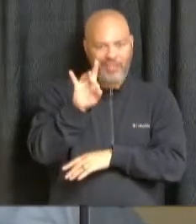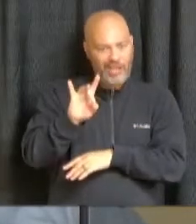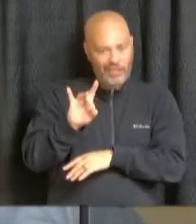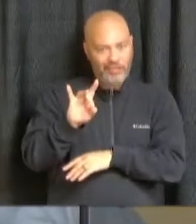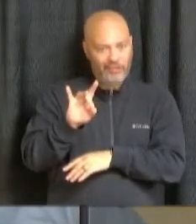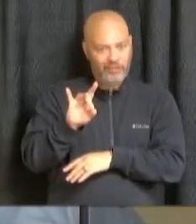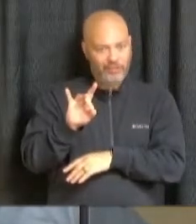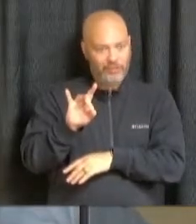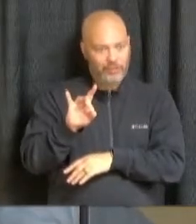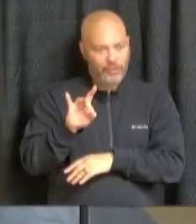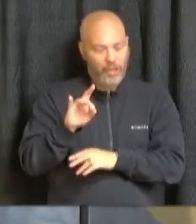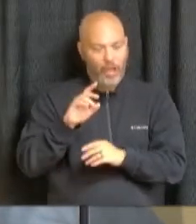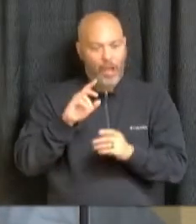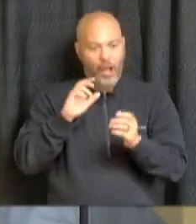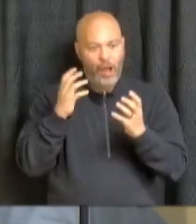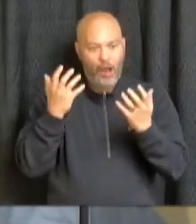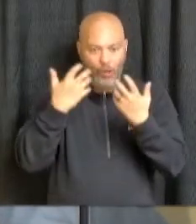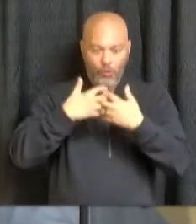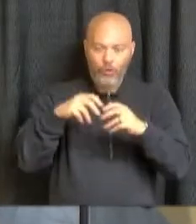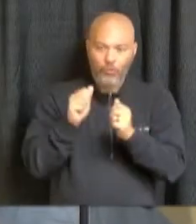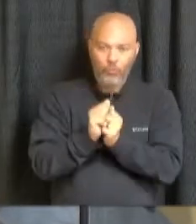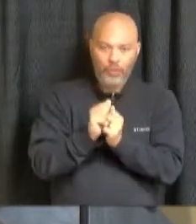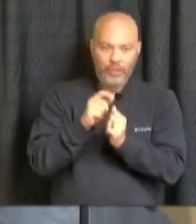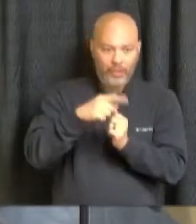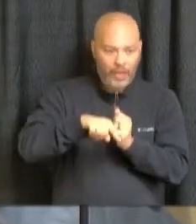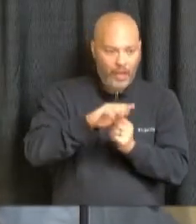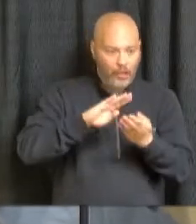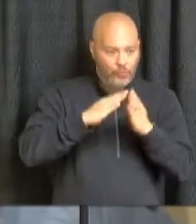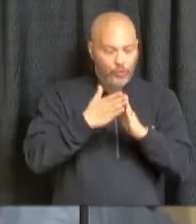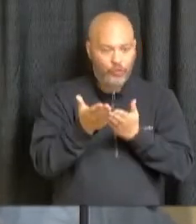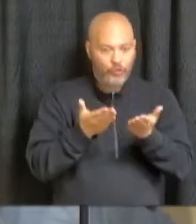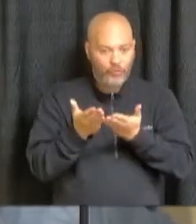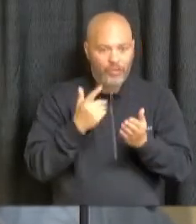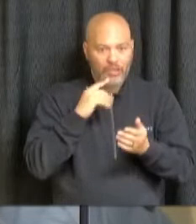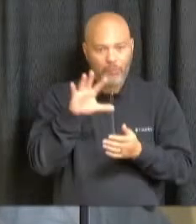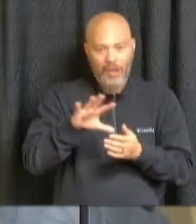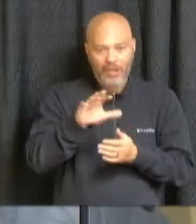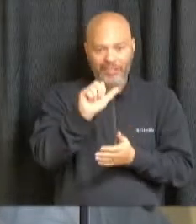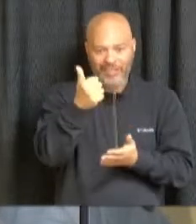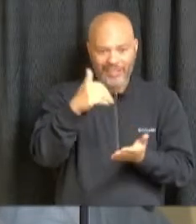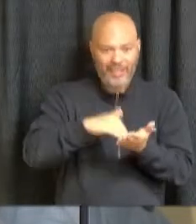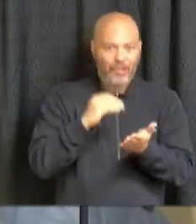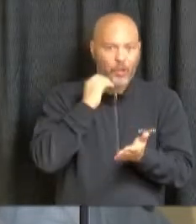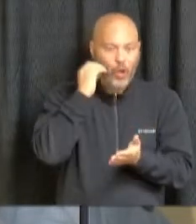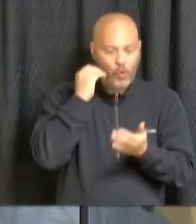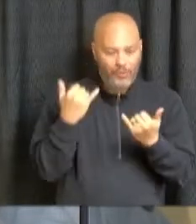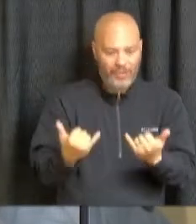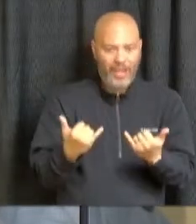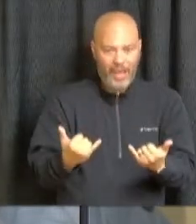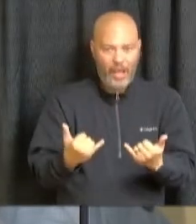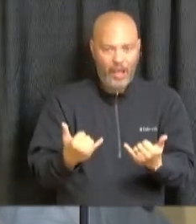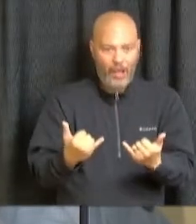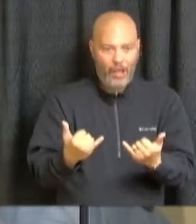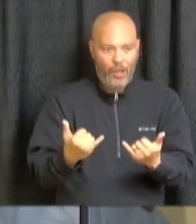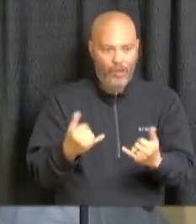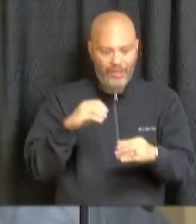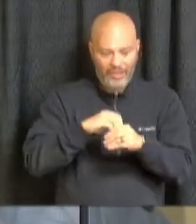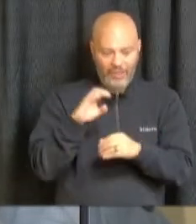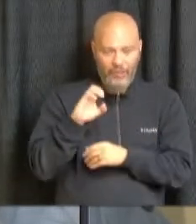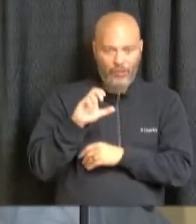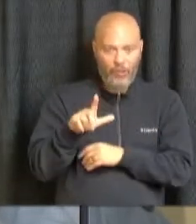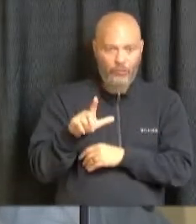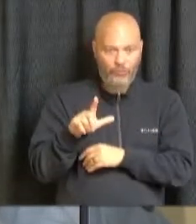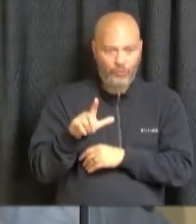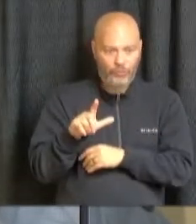1978. According to the Neighborhood and Community Services, there are about 10,000 homes right now in